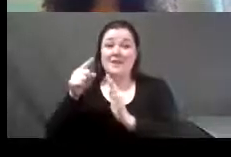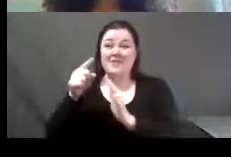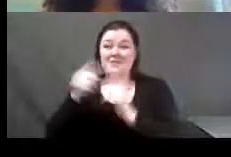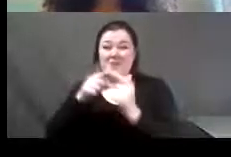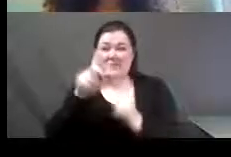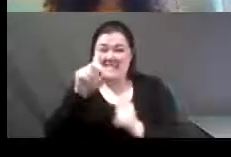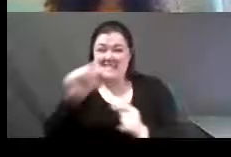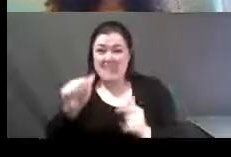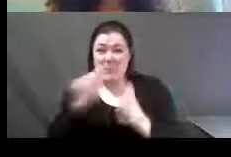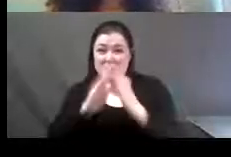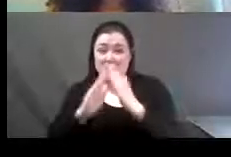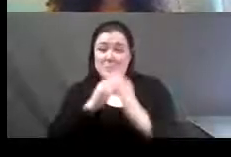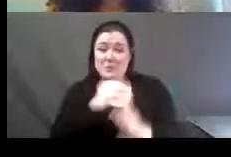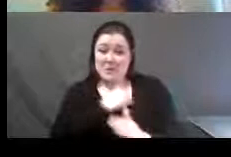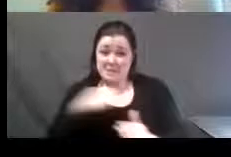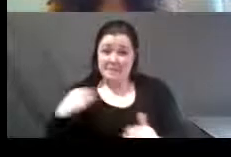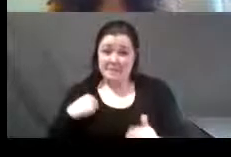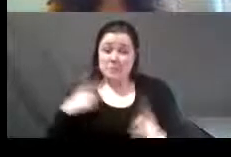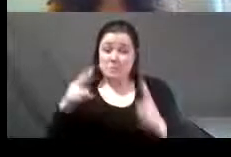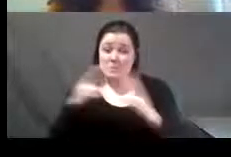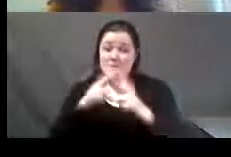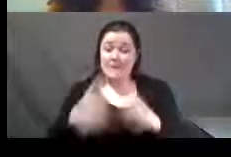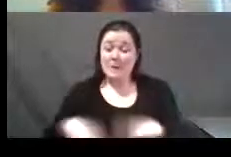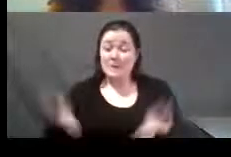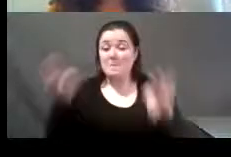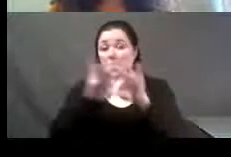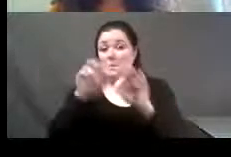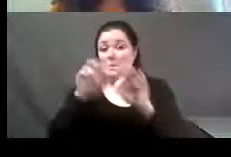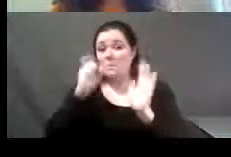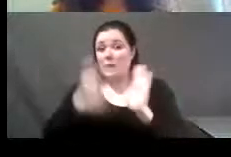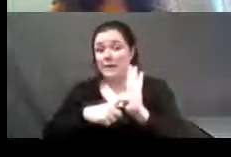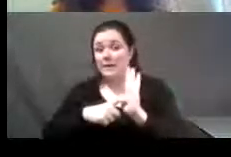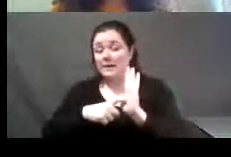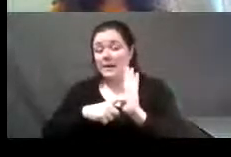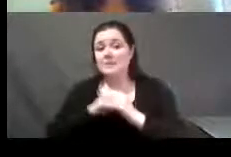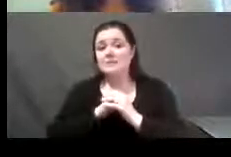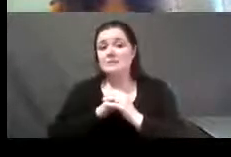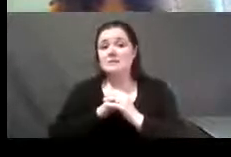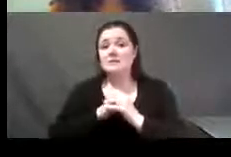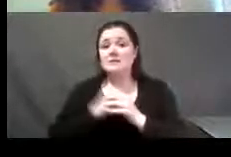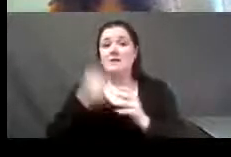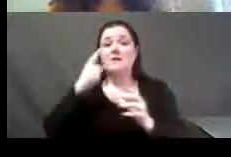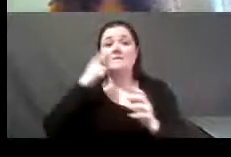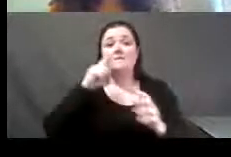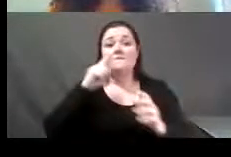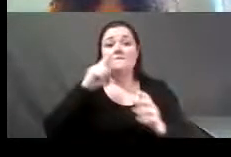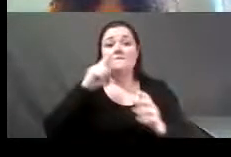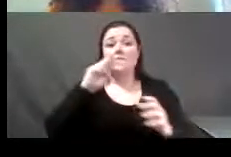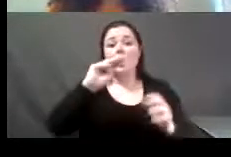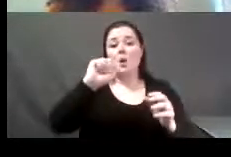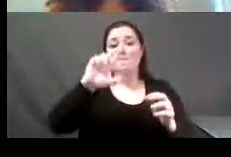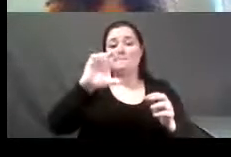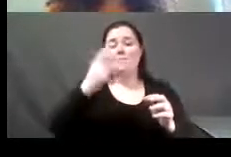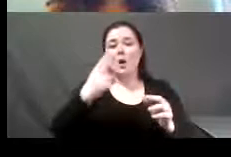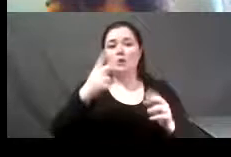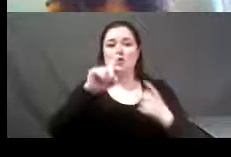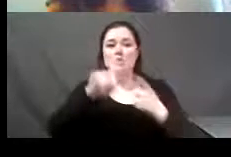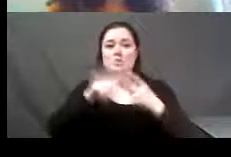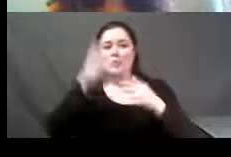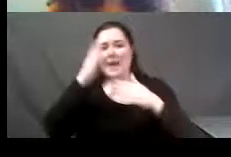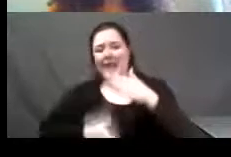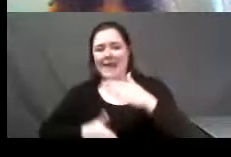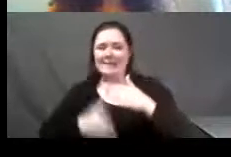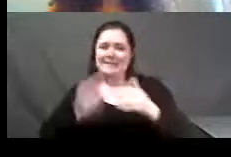that's really important to note there. And I know for for March to End the Madness, a lot of the focus is